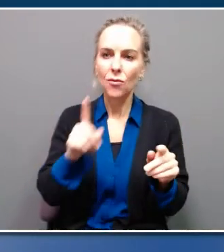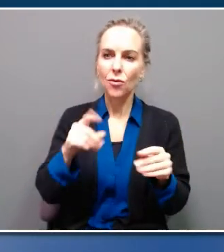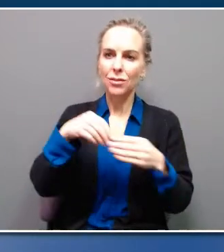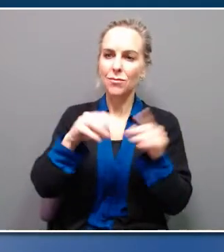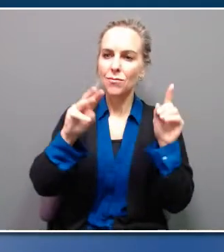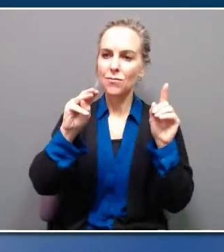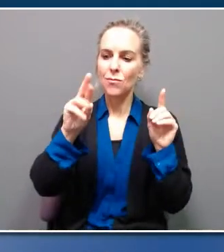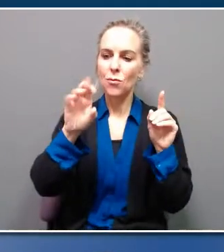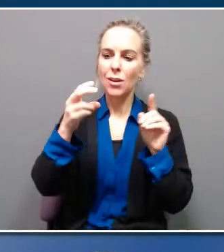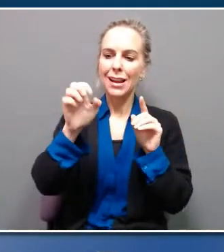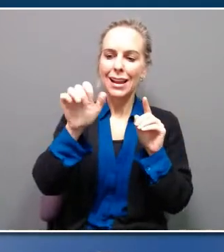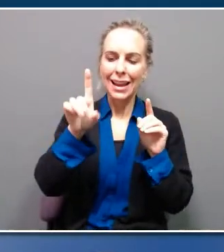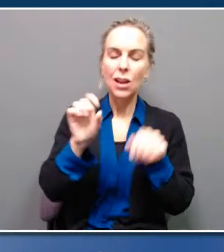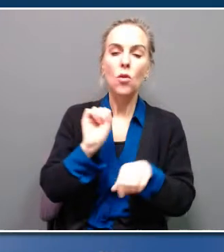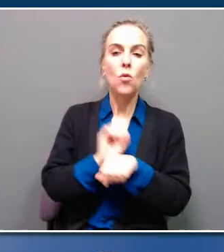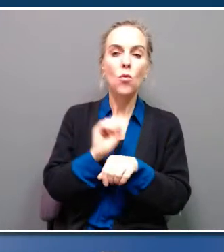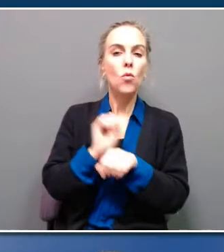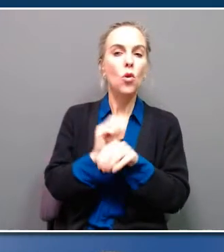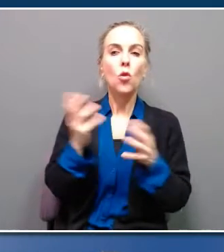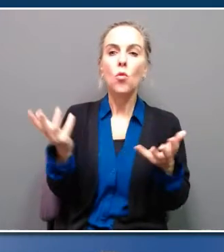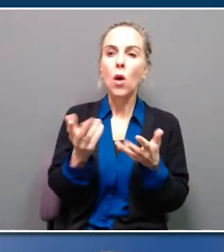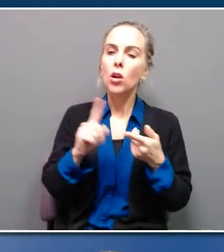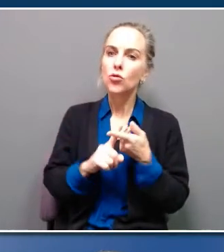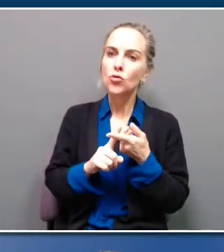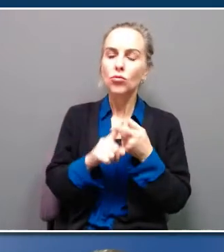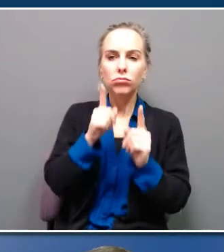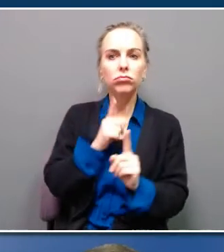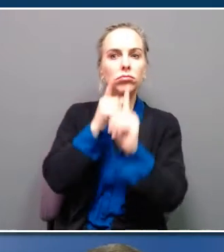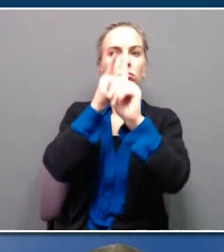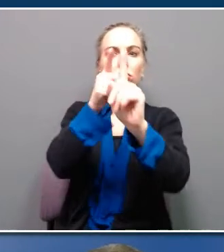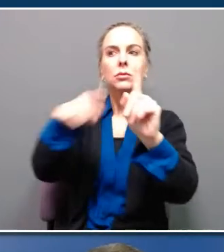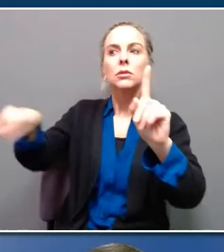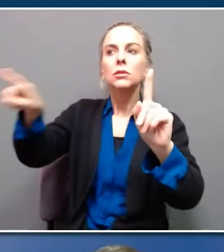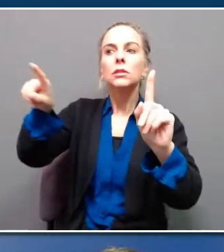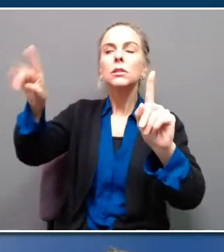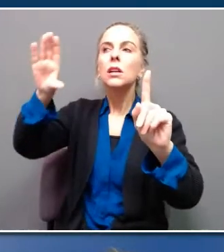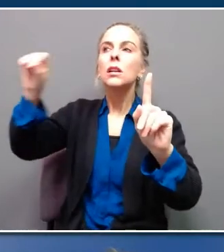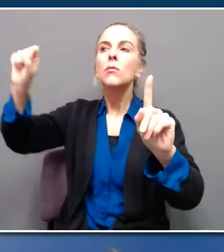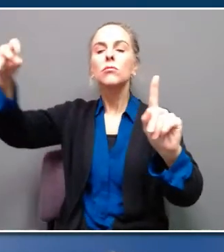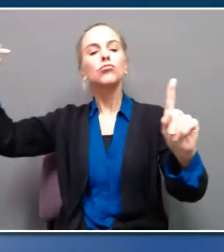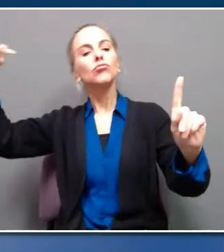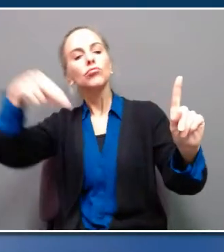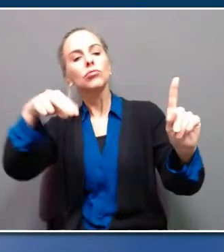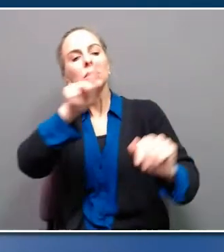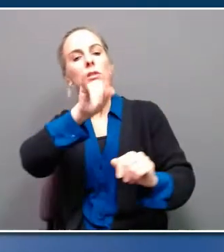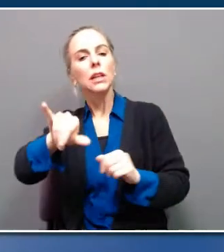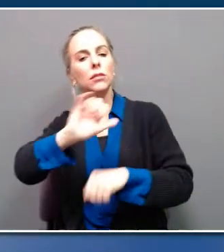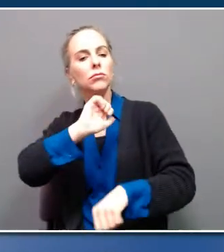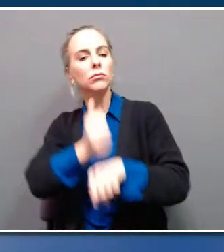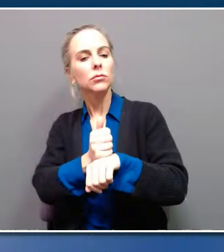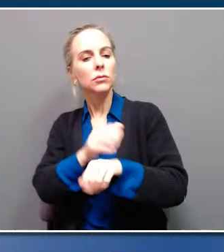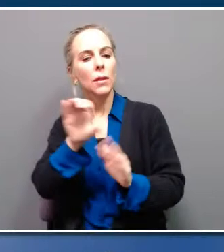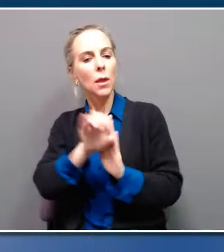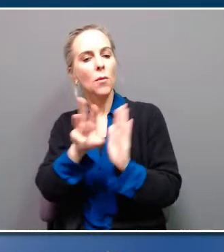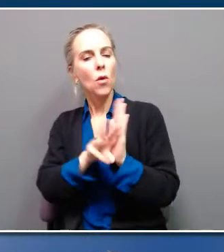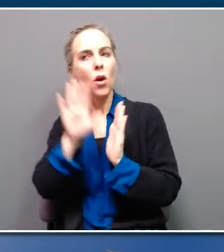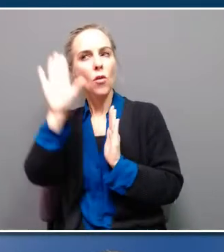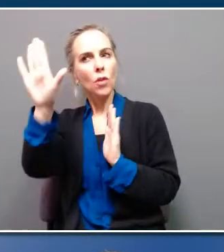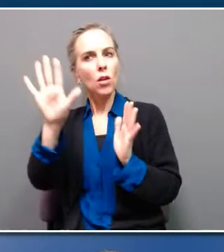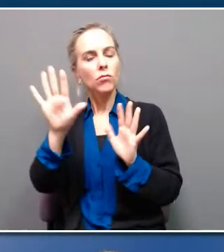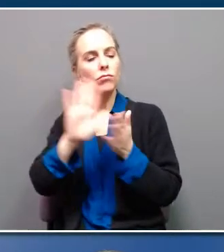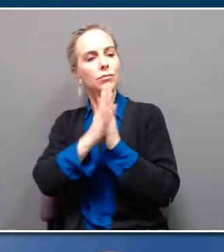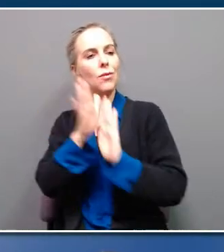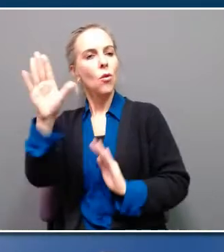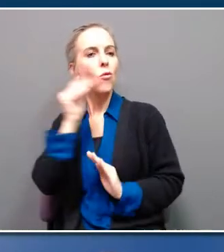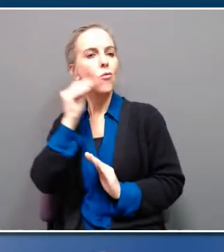we're doing right now is paving the way for companies to choose the Commonwealth as a home for their business, bringing with them quality jobs and